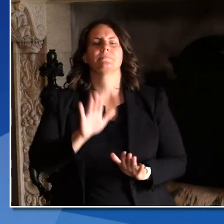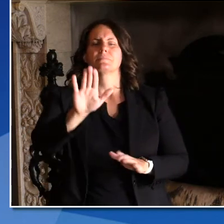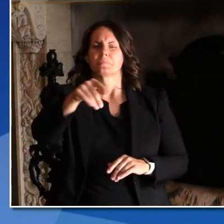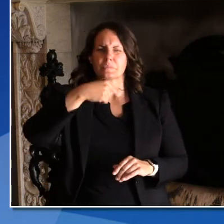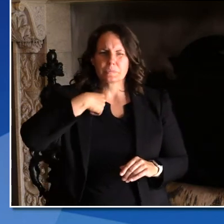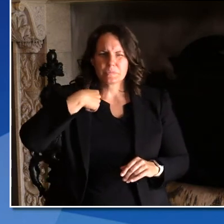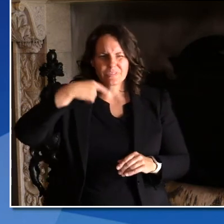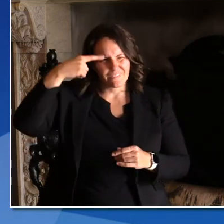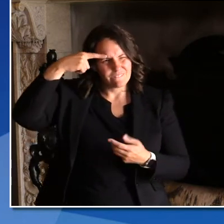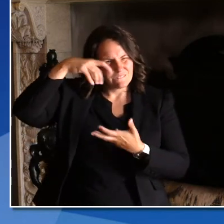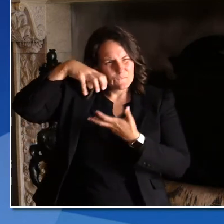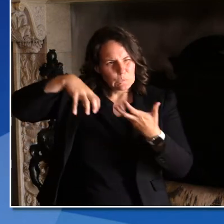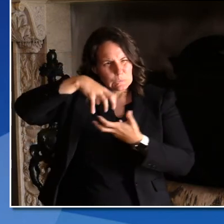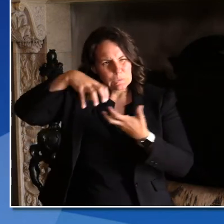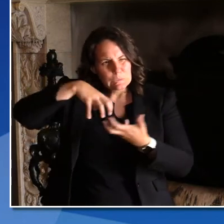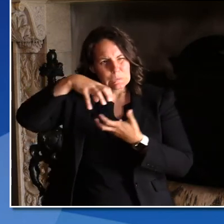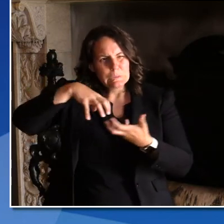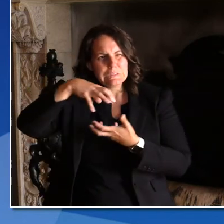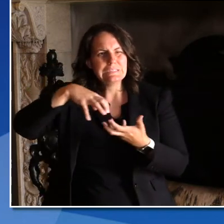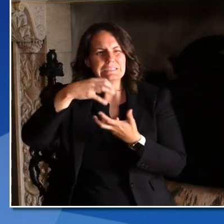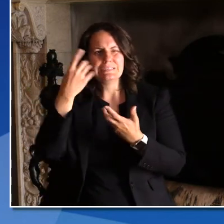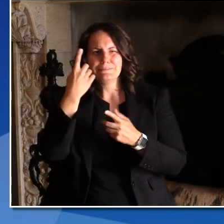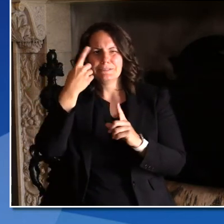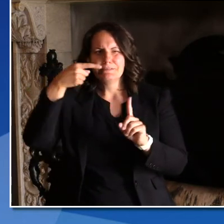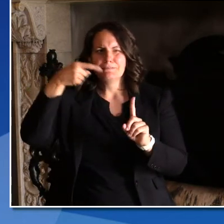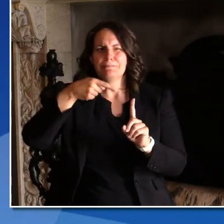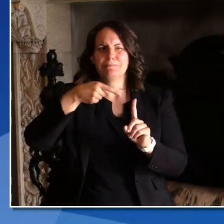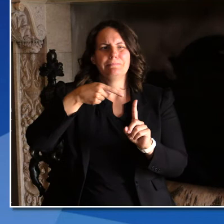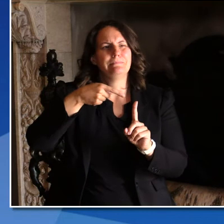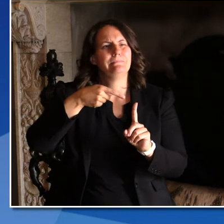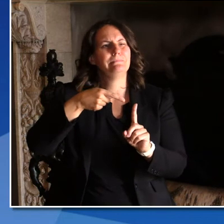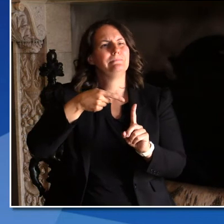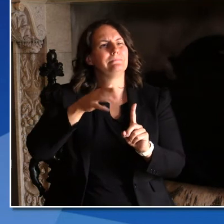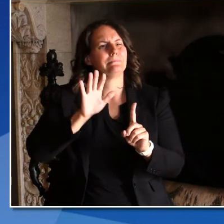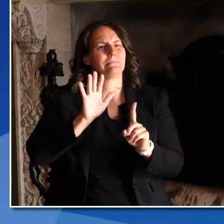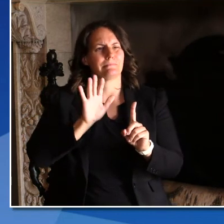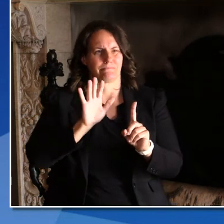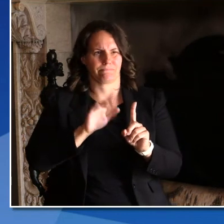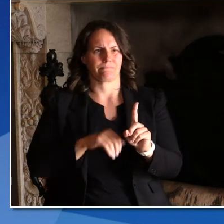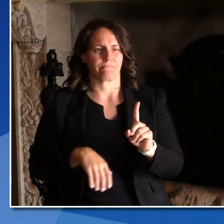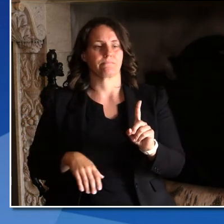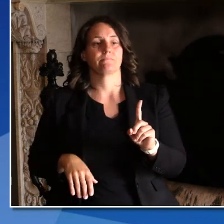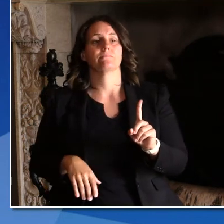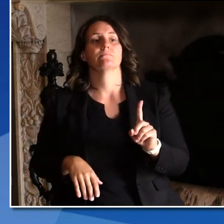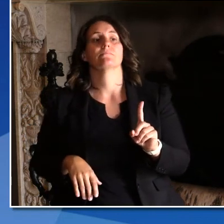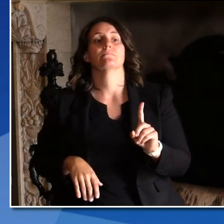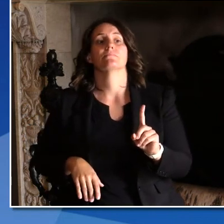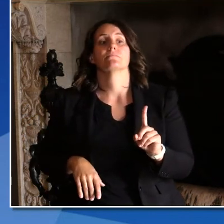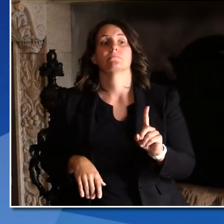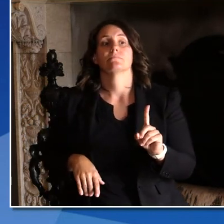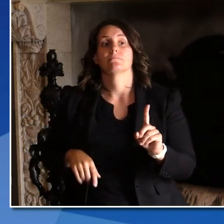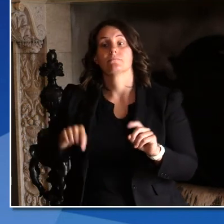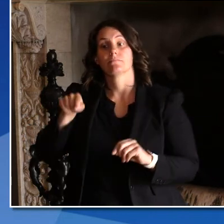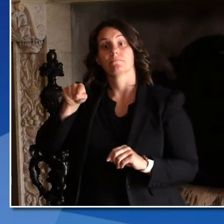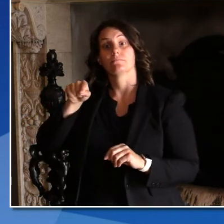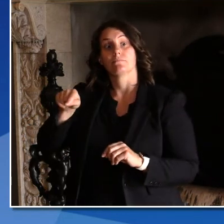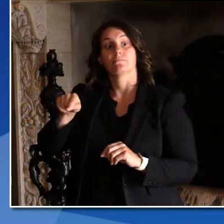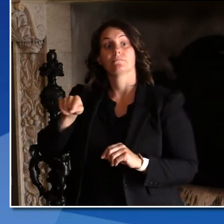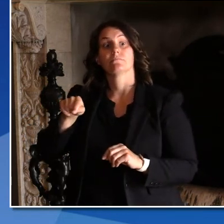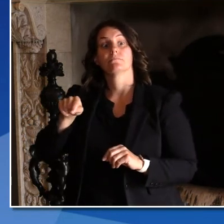registration works through the website. If I register to take it at like 3 o'clock, right, at Energy Center, and